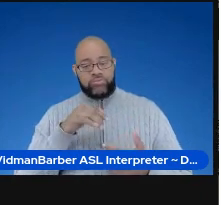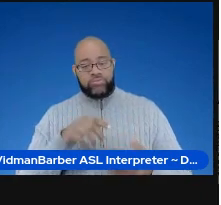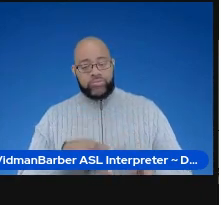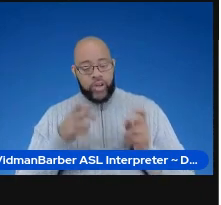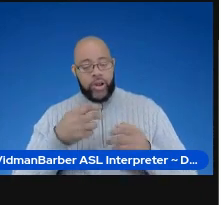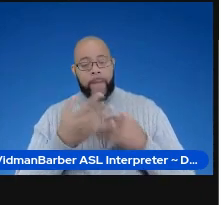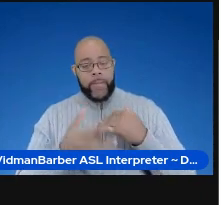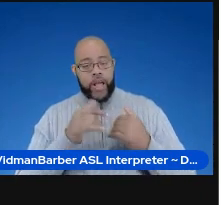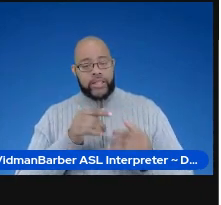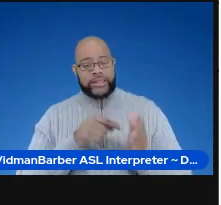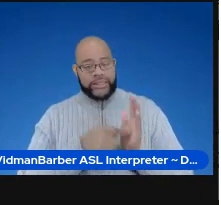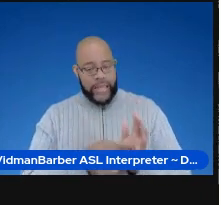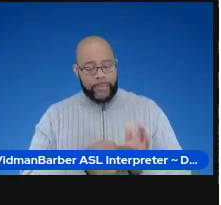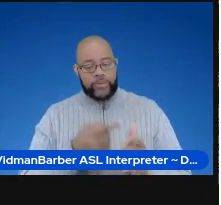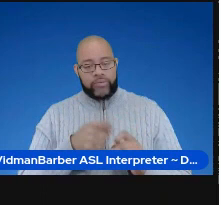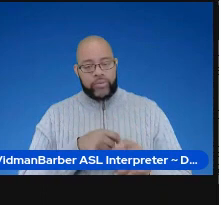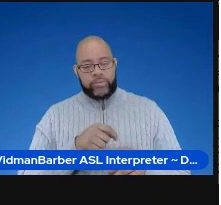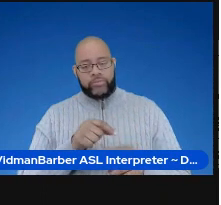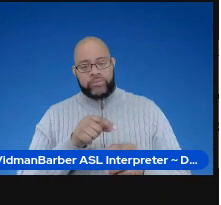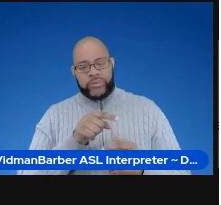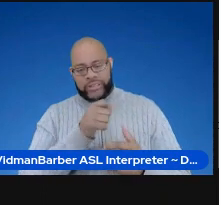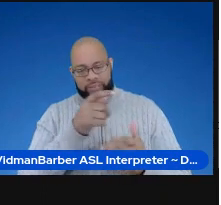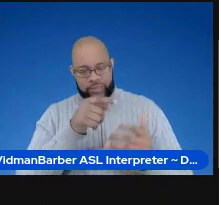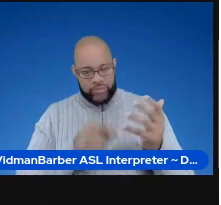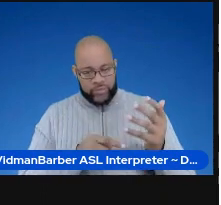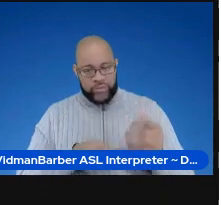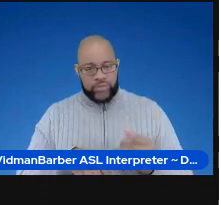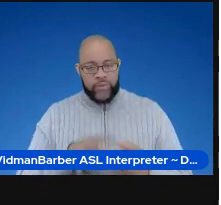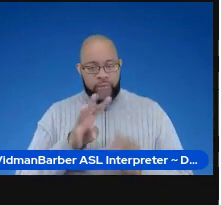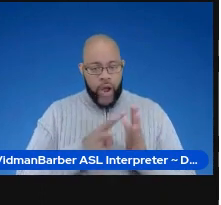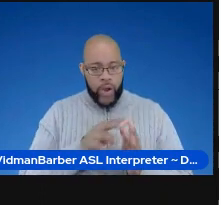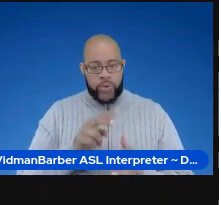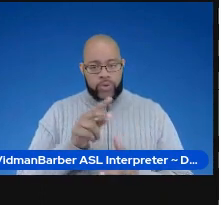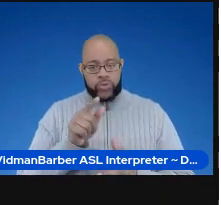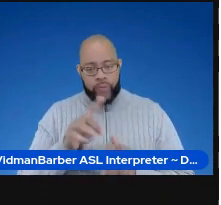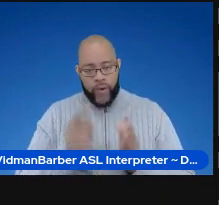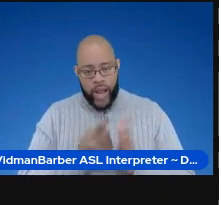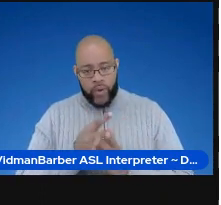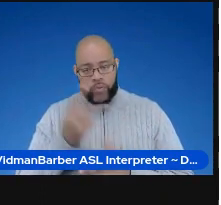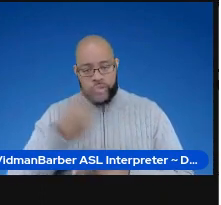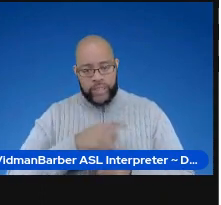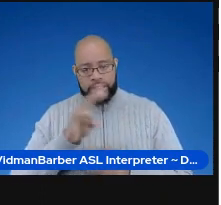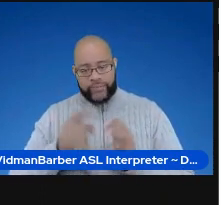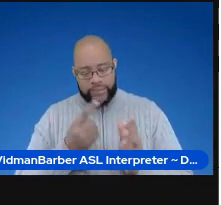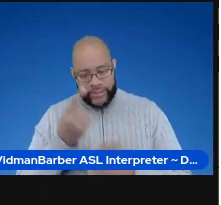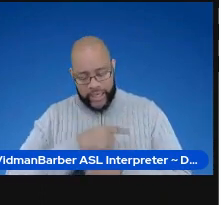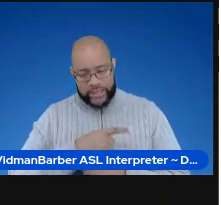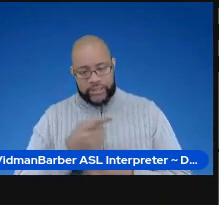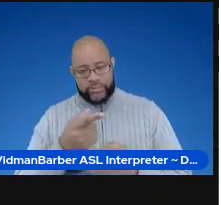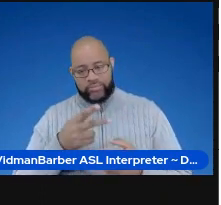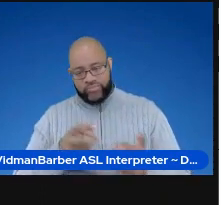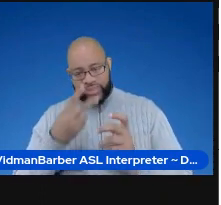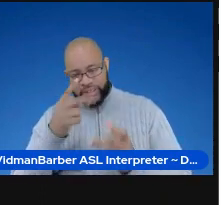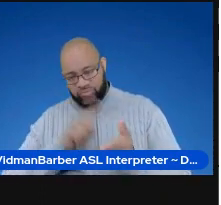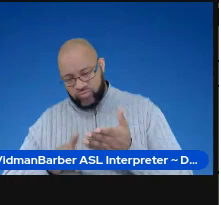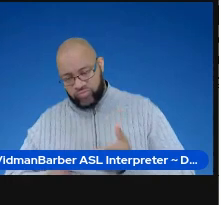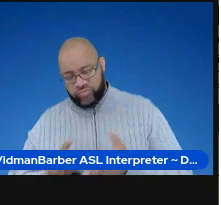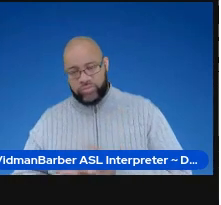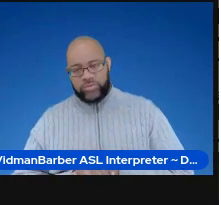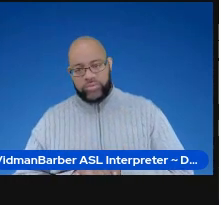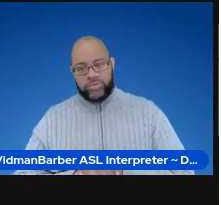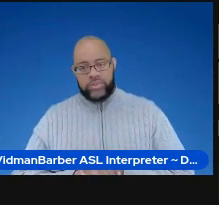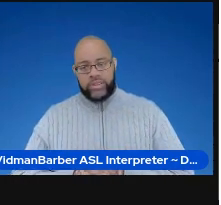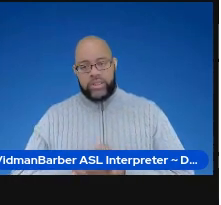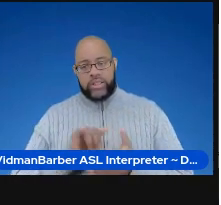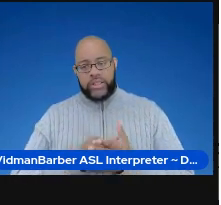samples 4, 24, 3 days, or 7 days after immunization, and did some proteomic and transcriptomic analysis. And the type of